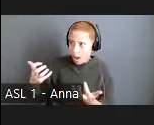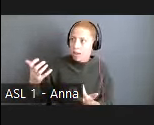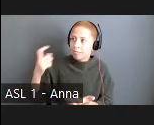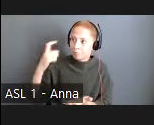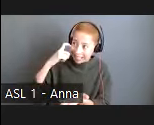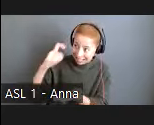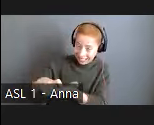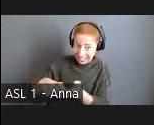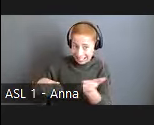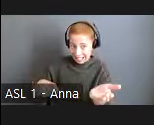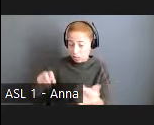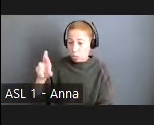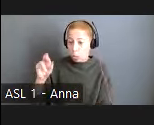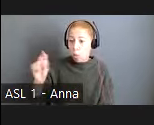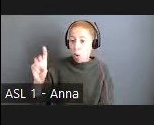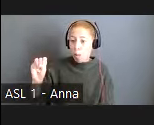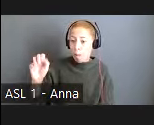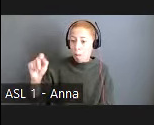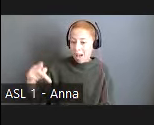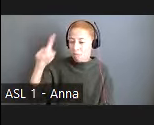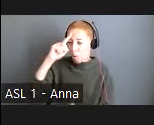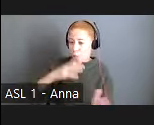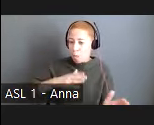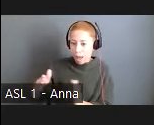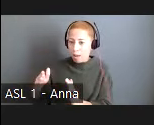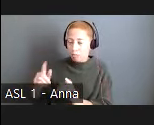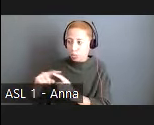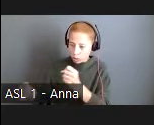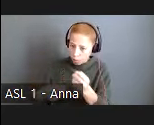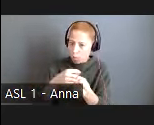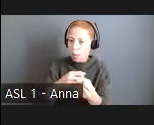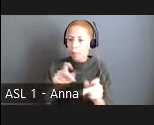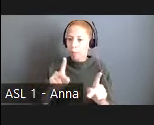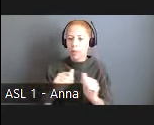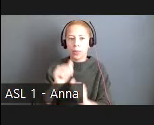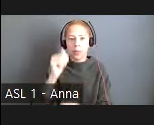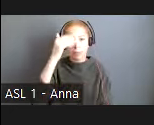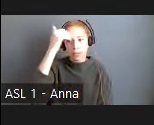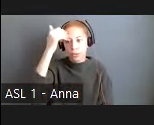roadmap enacted to fully support people living with dementia.